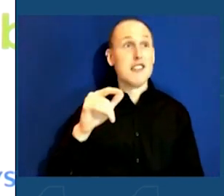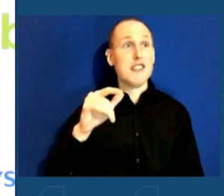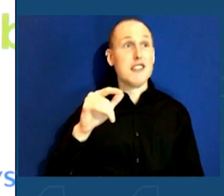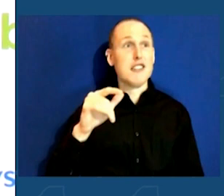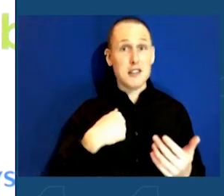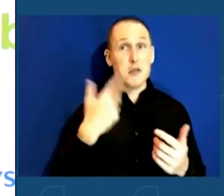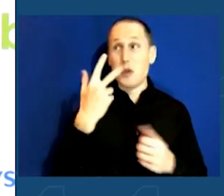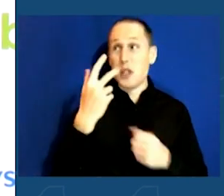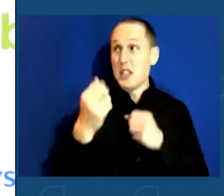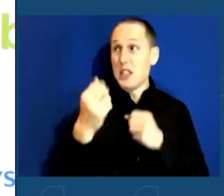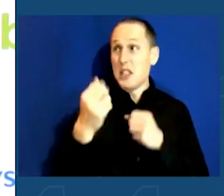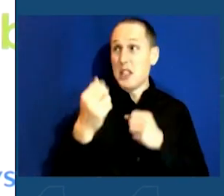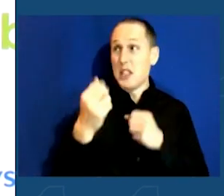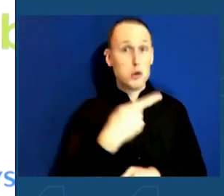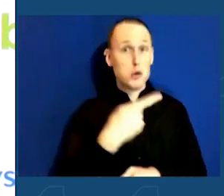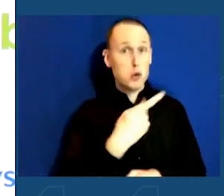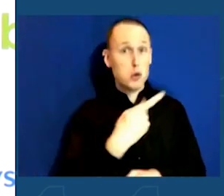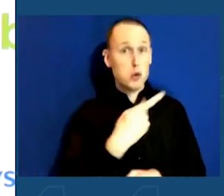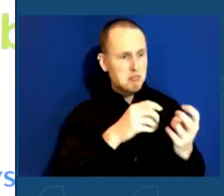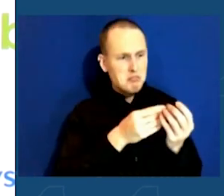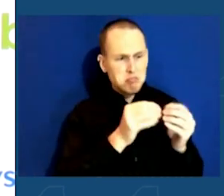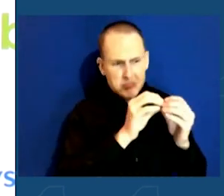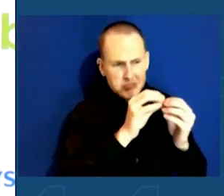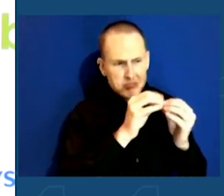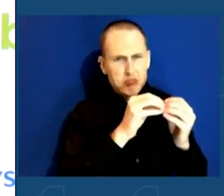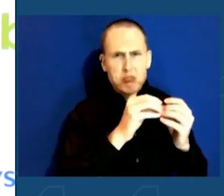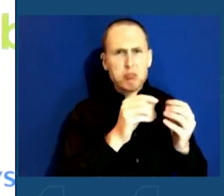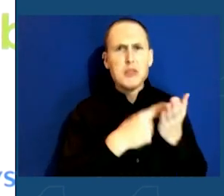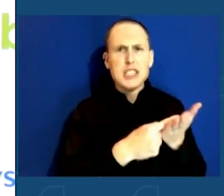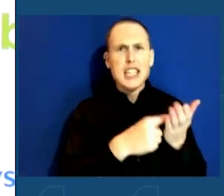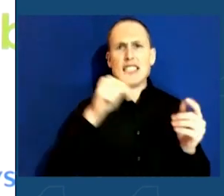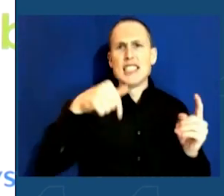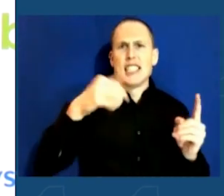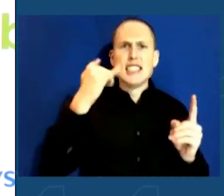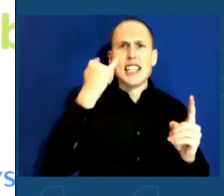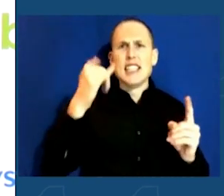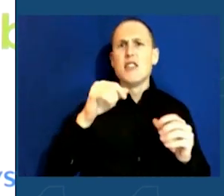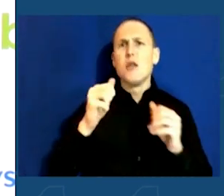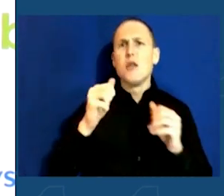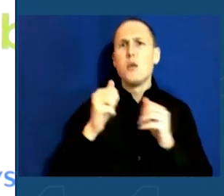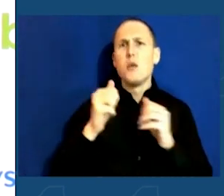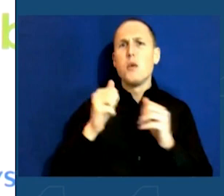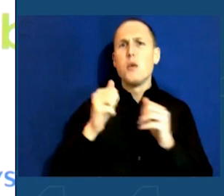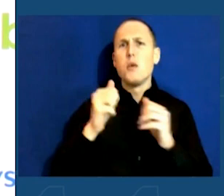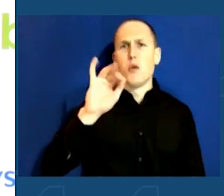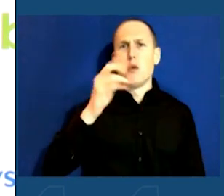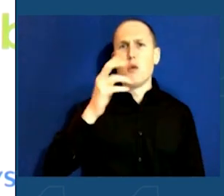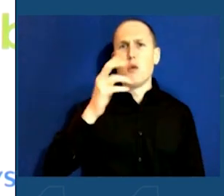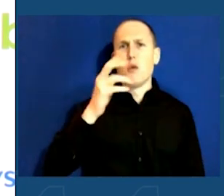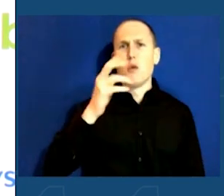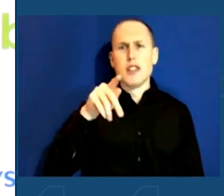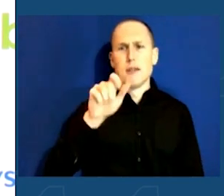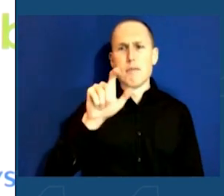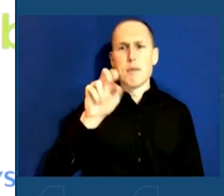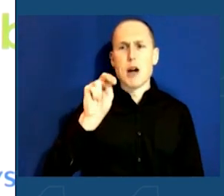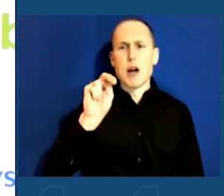3 years ago with Richard Kaufman, when we sat together in the offices of NYSERDA at 1350